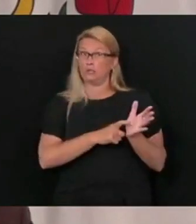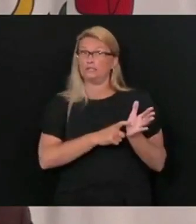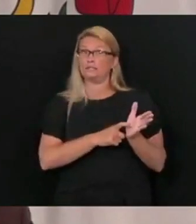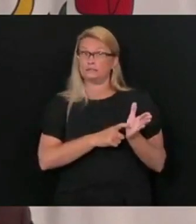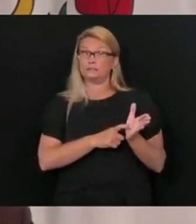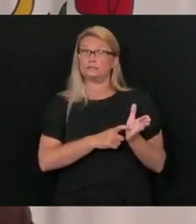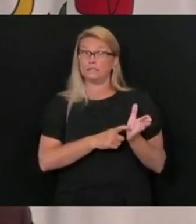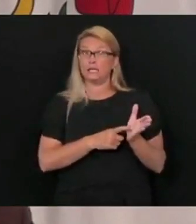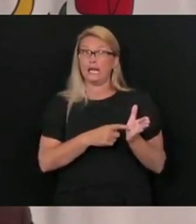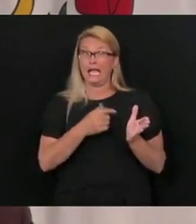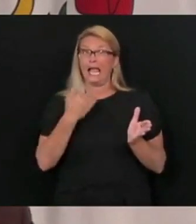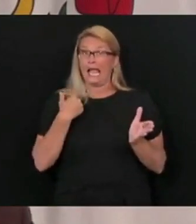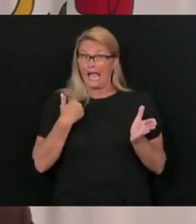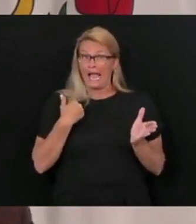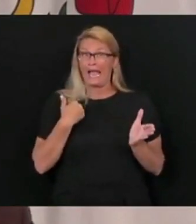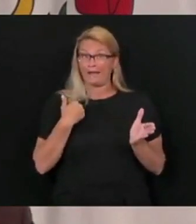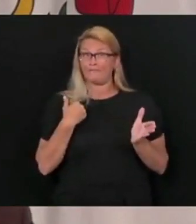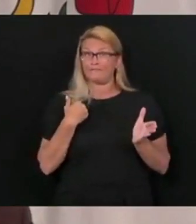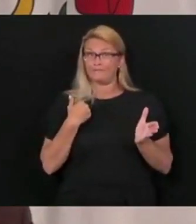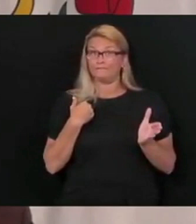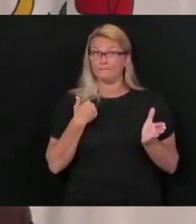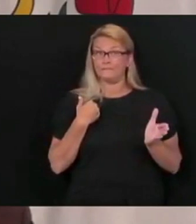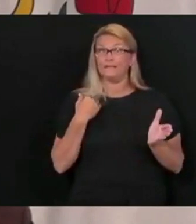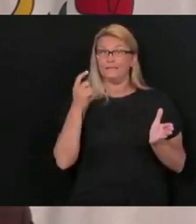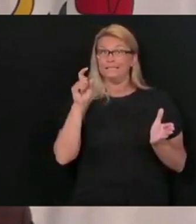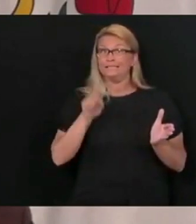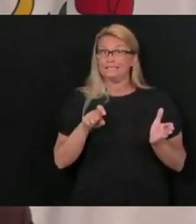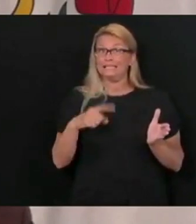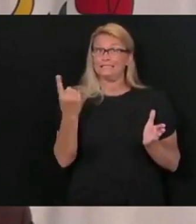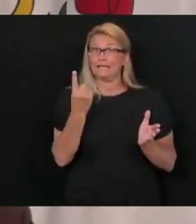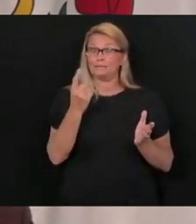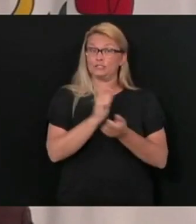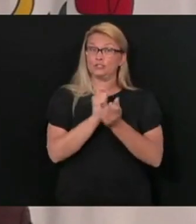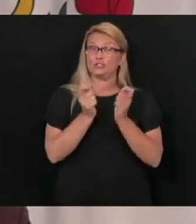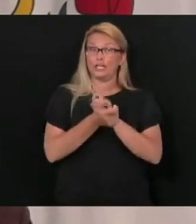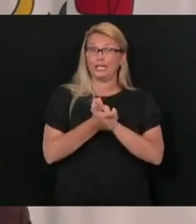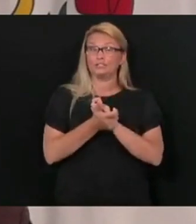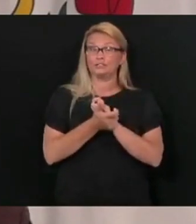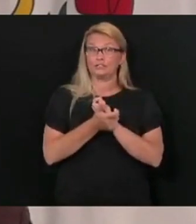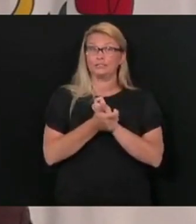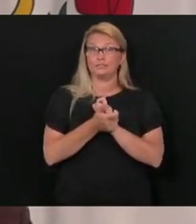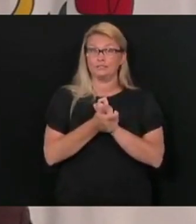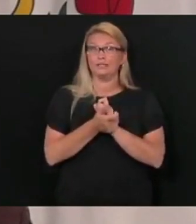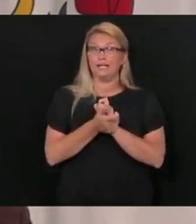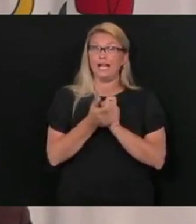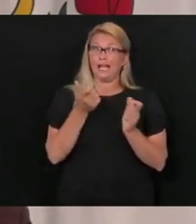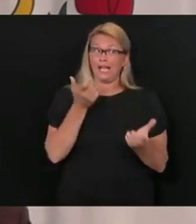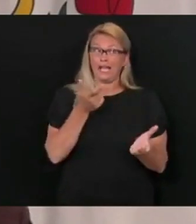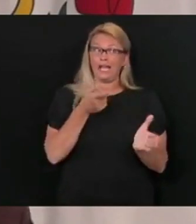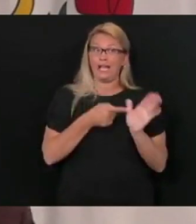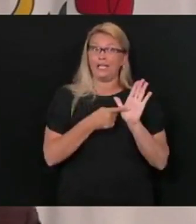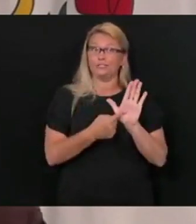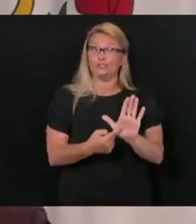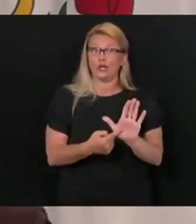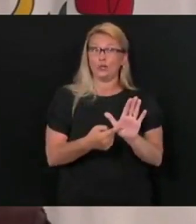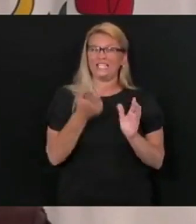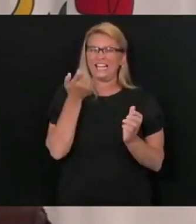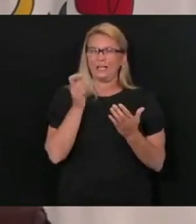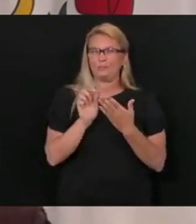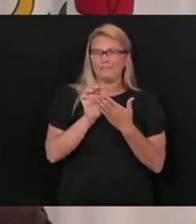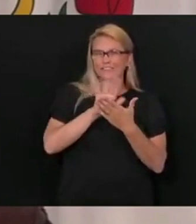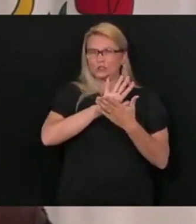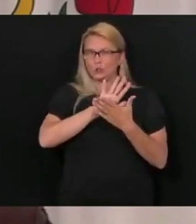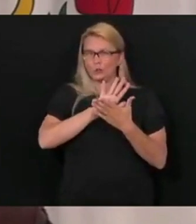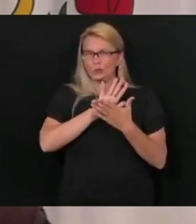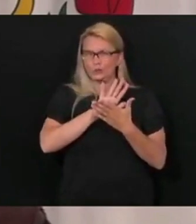a bias. Even though we're moving it and adjusting it with population, it does show a skew or a little